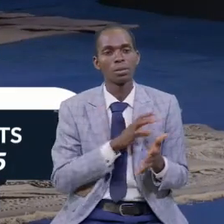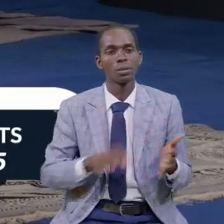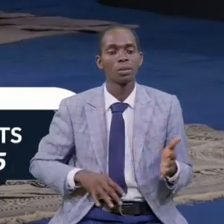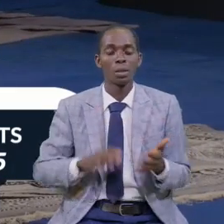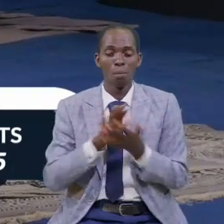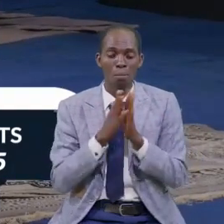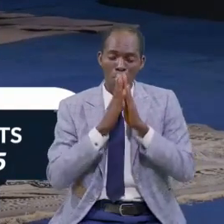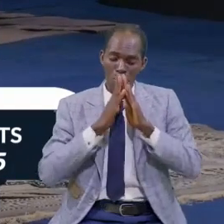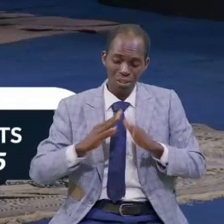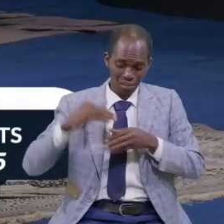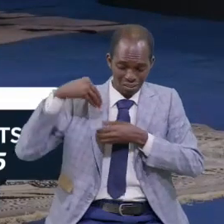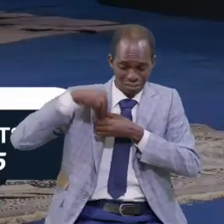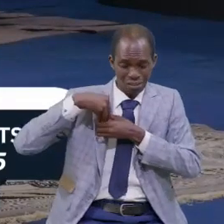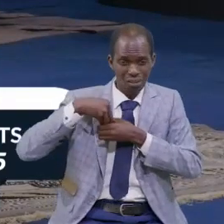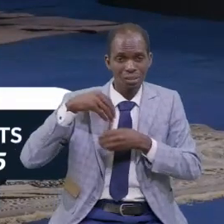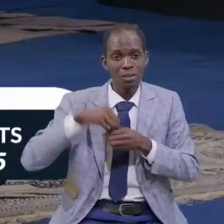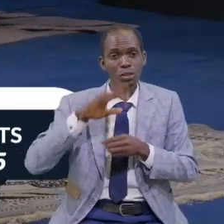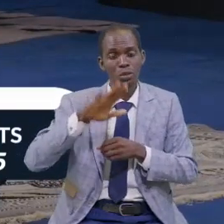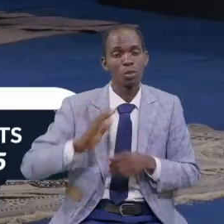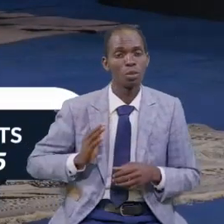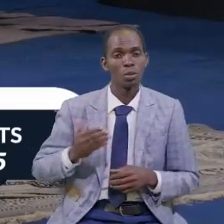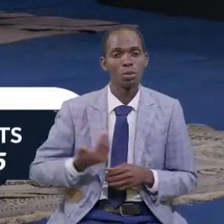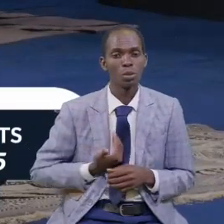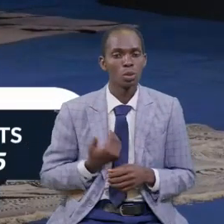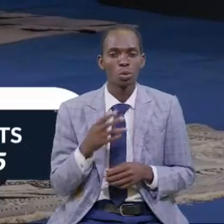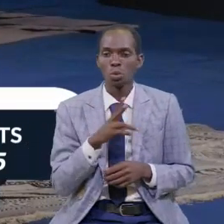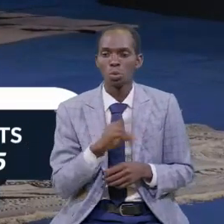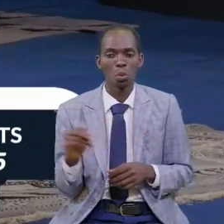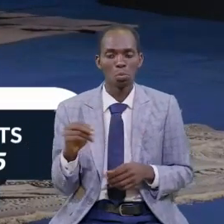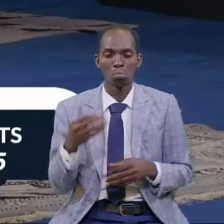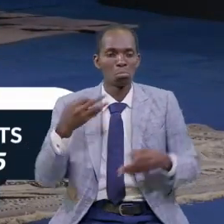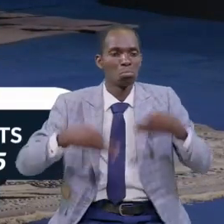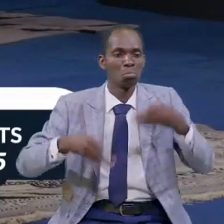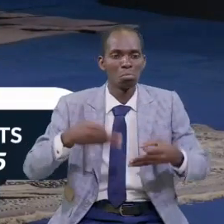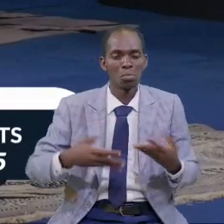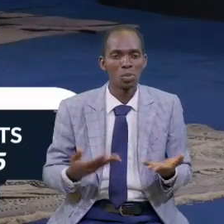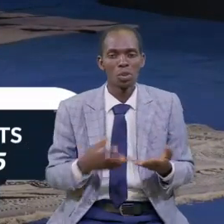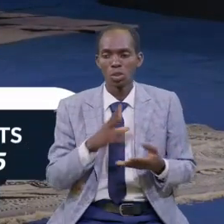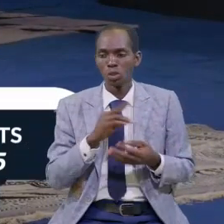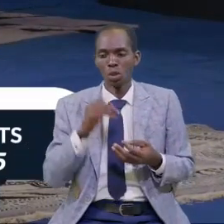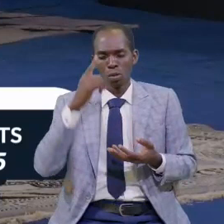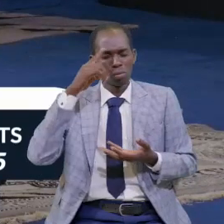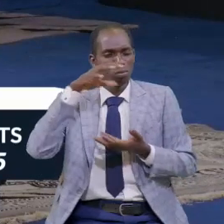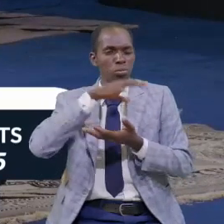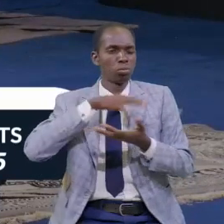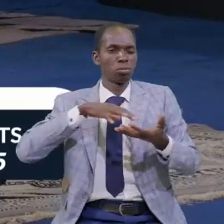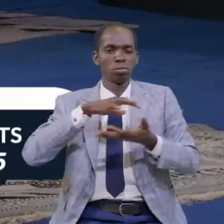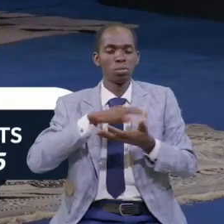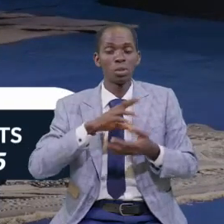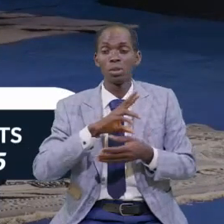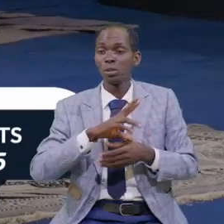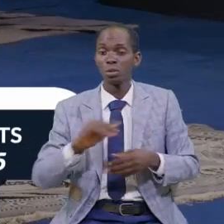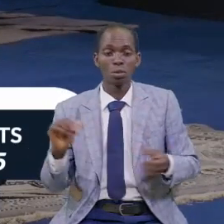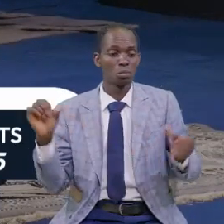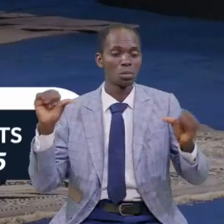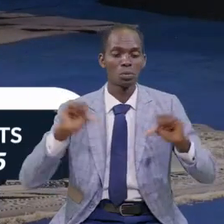inside, in your soul. No condemnation, no confusion, no damnation.